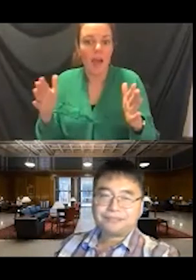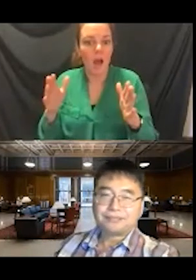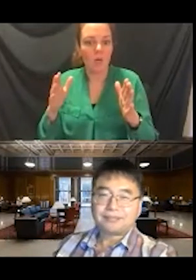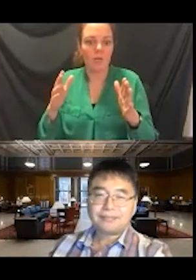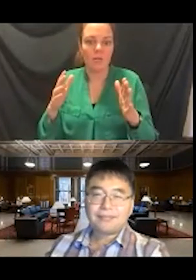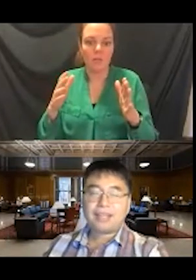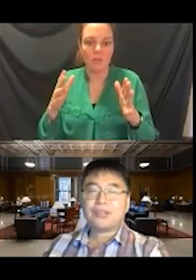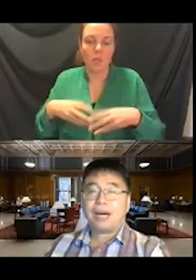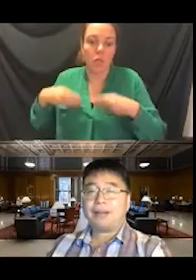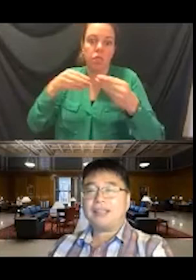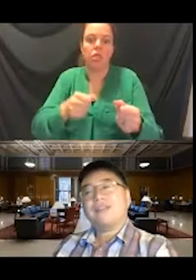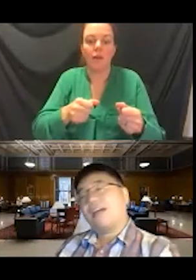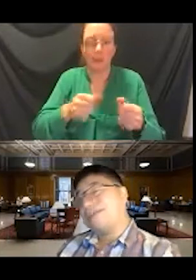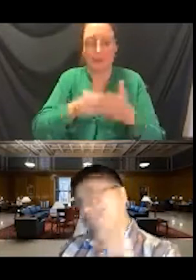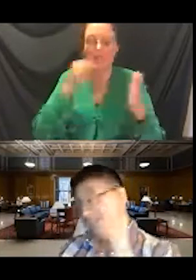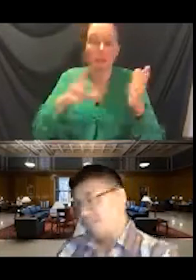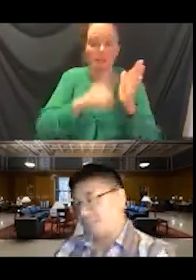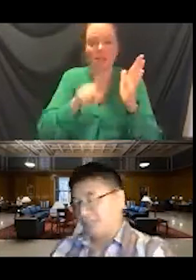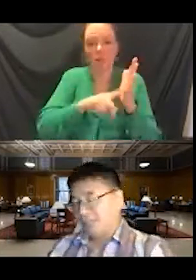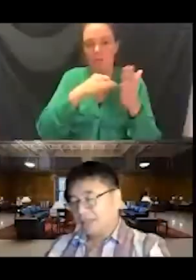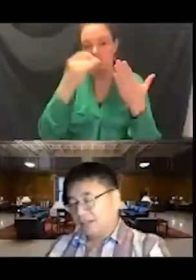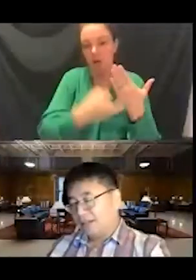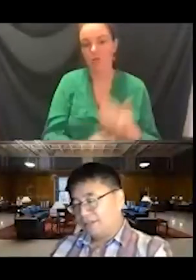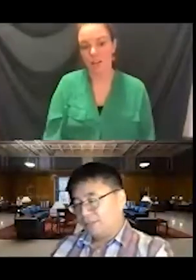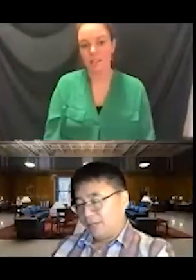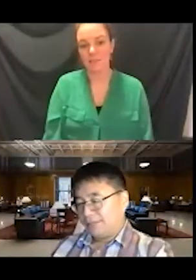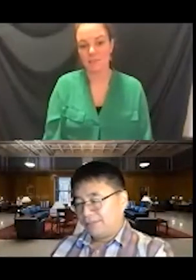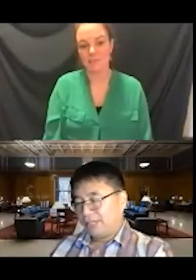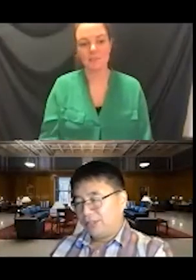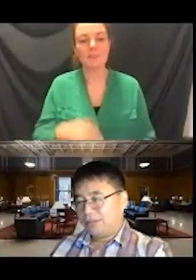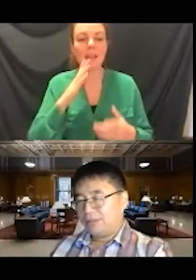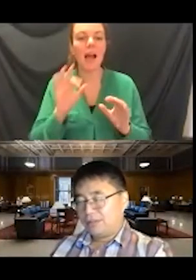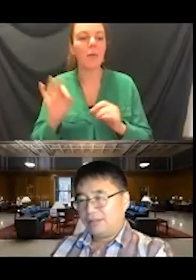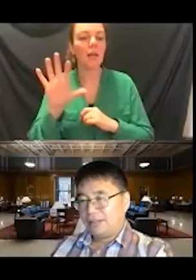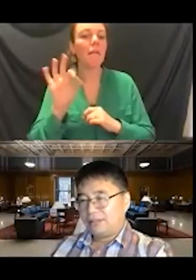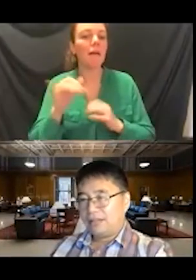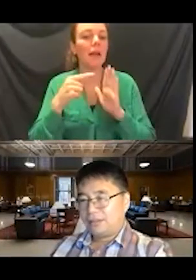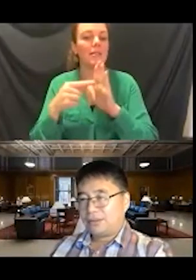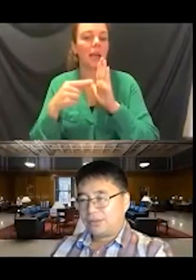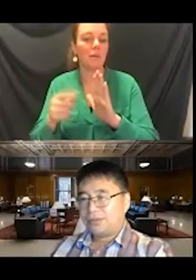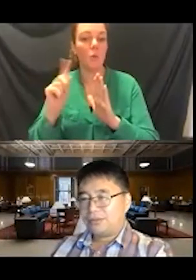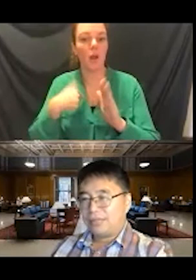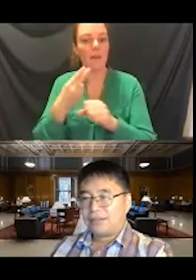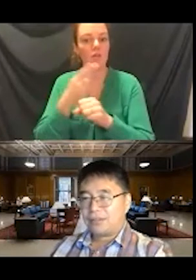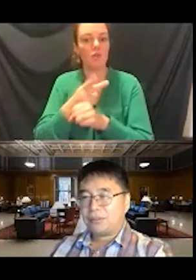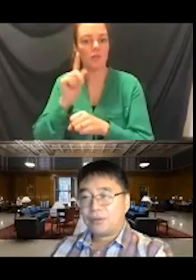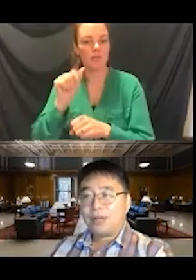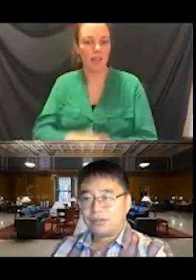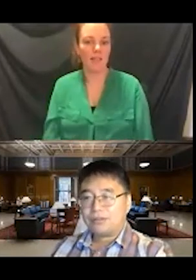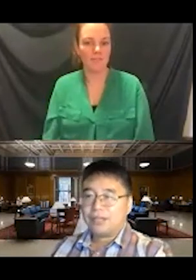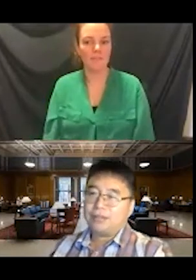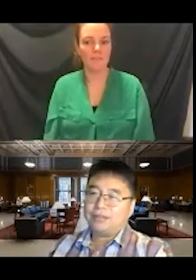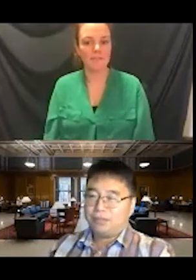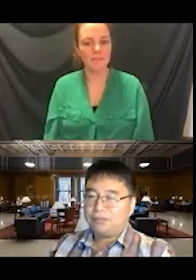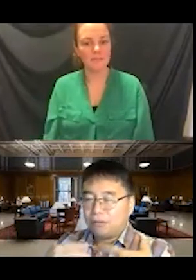projects. So I'm going to give a couple of examples of where I've kind of used these data sources to answer some of the